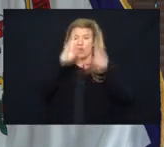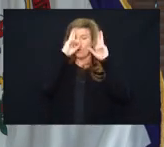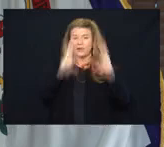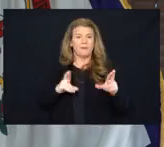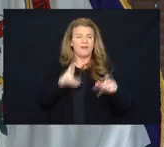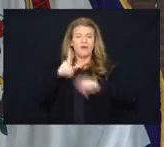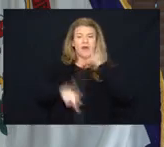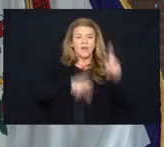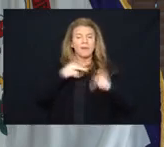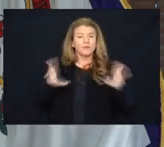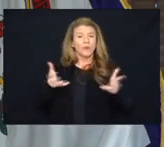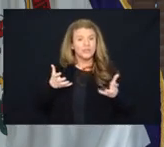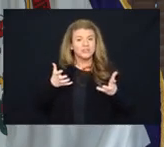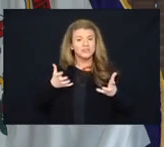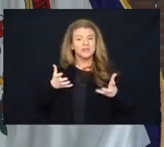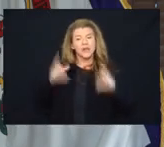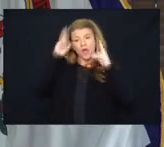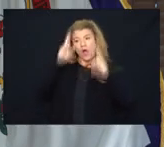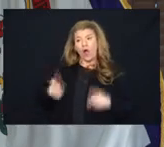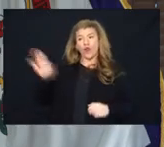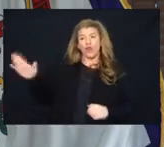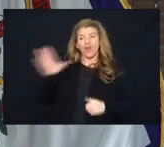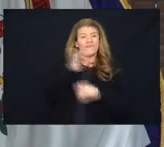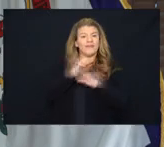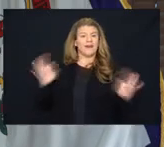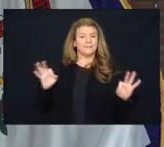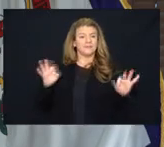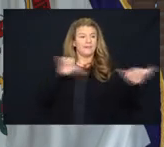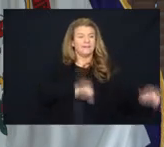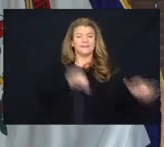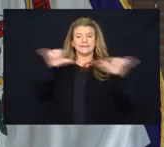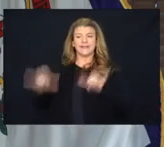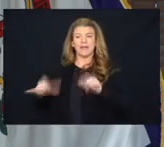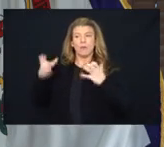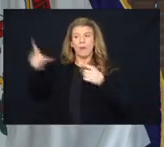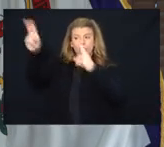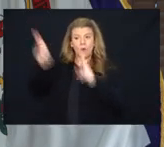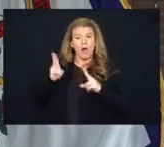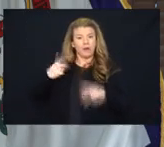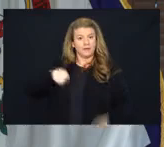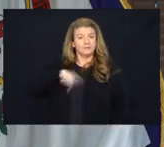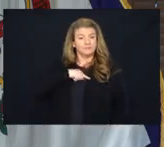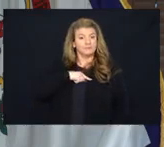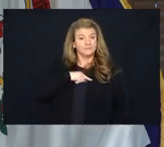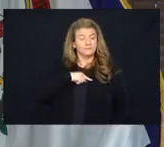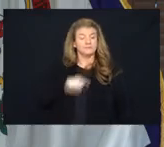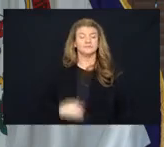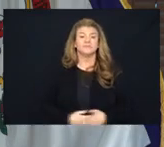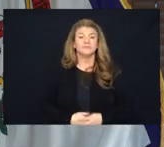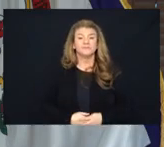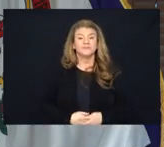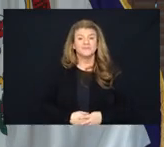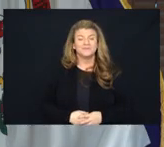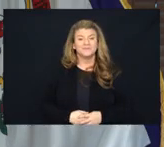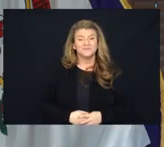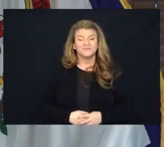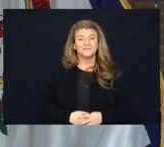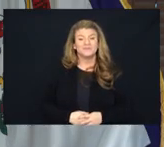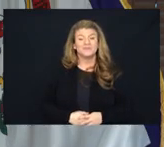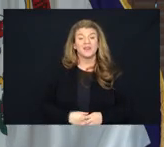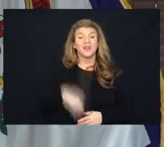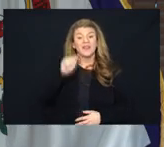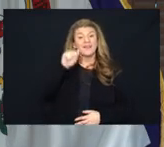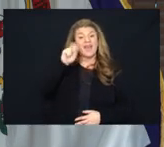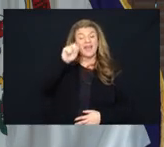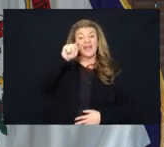of people's wishes and honor their freedoms just as much as we expect them to honor ours. From the standpoint of the